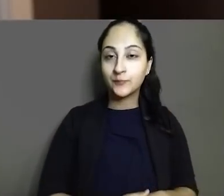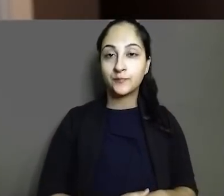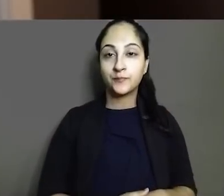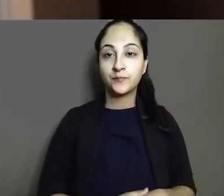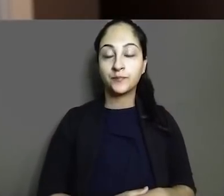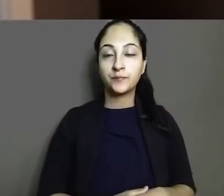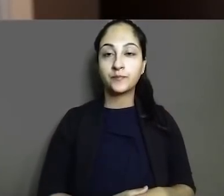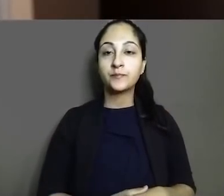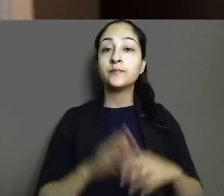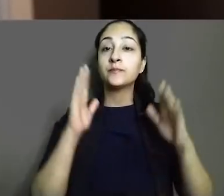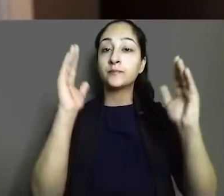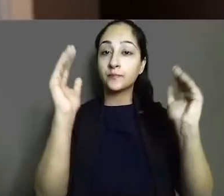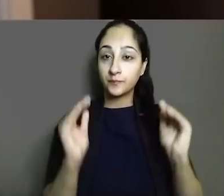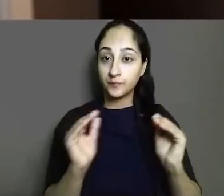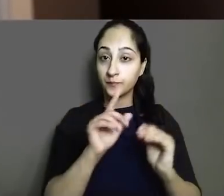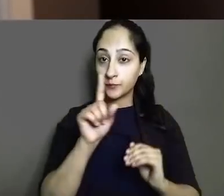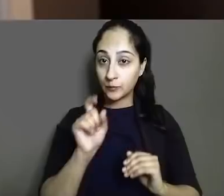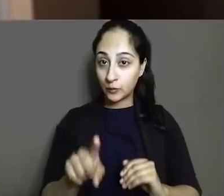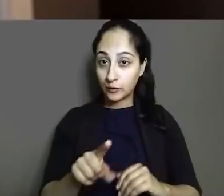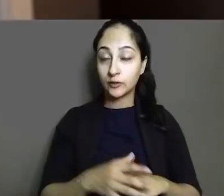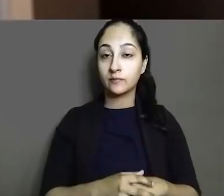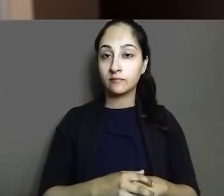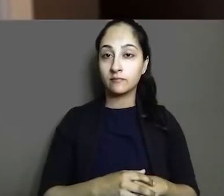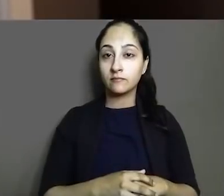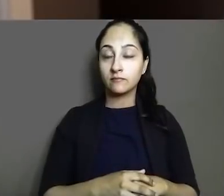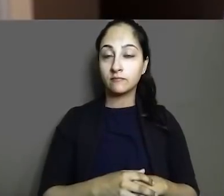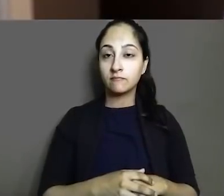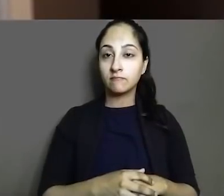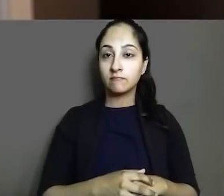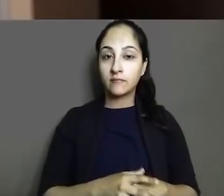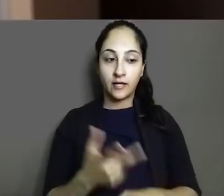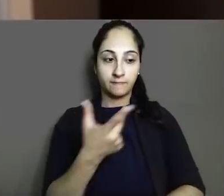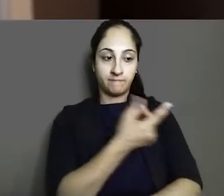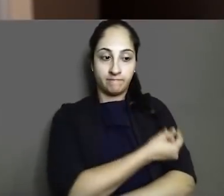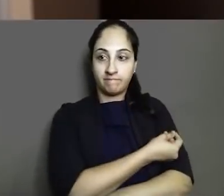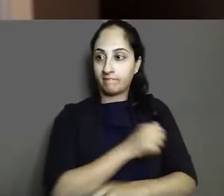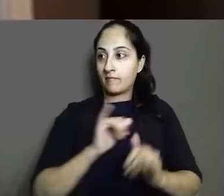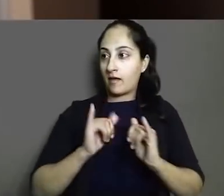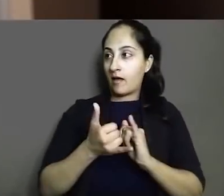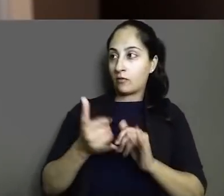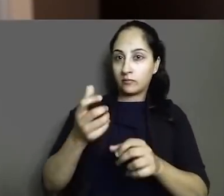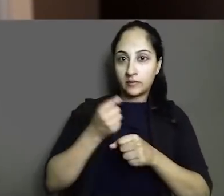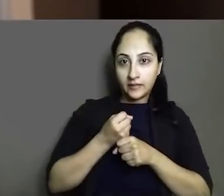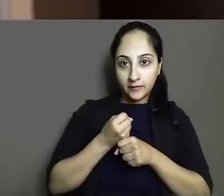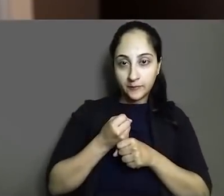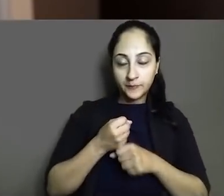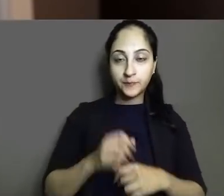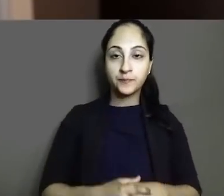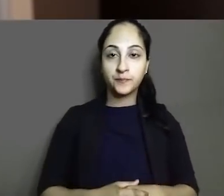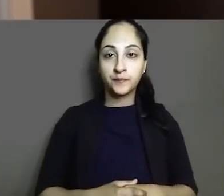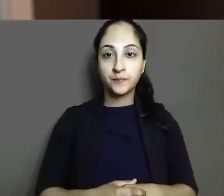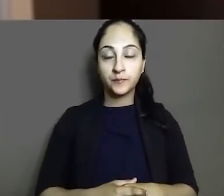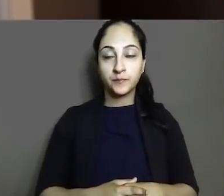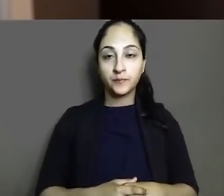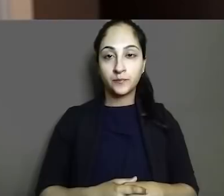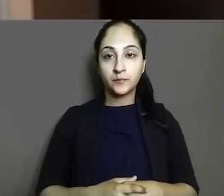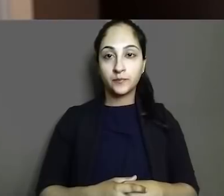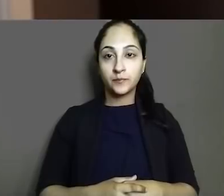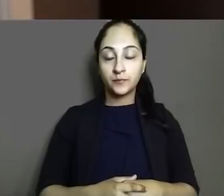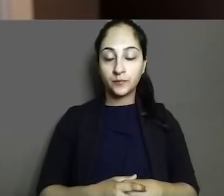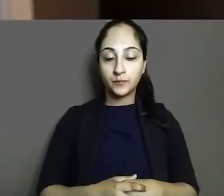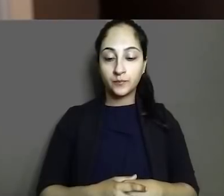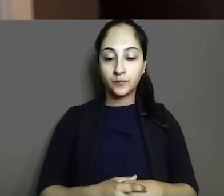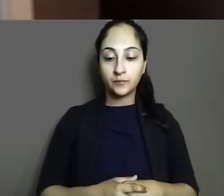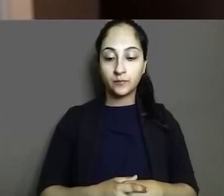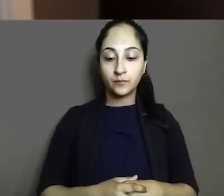members for our town hall, and specifically from Akbar in Toronto, was how will we know when to register for the vaccine, and